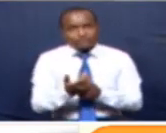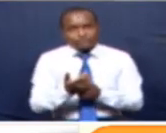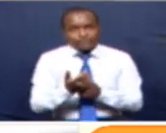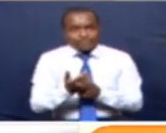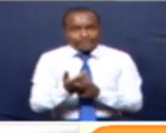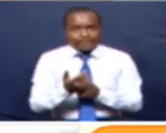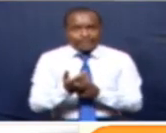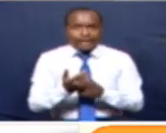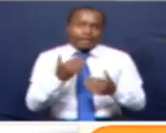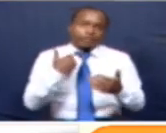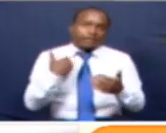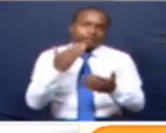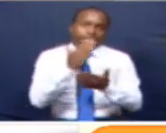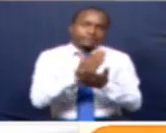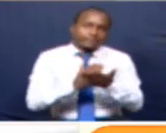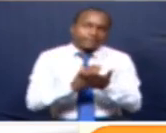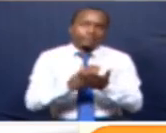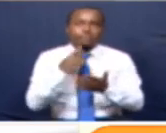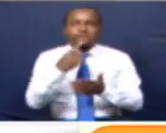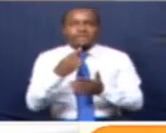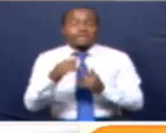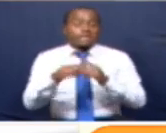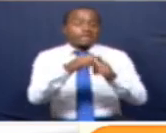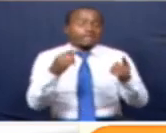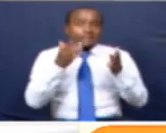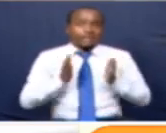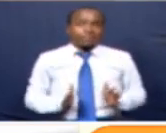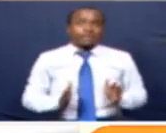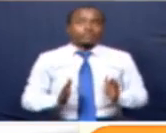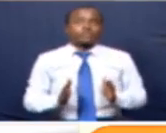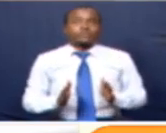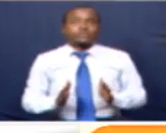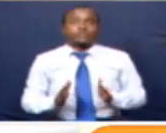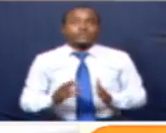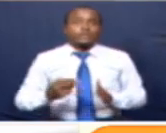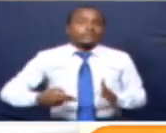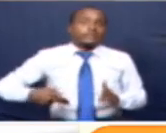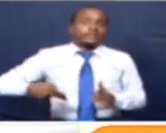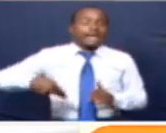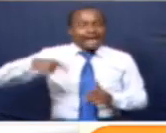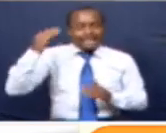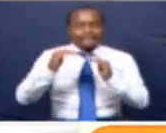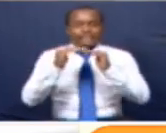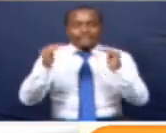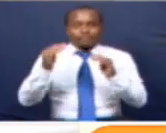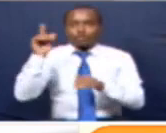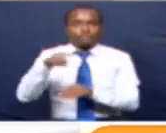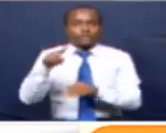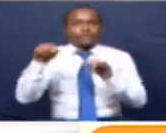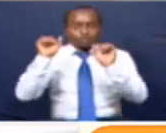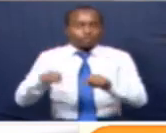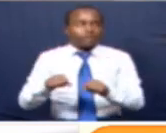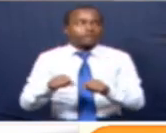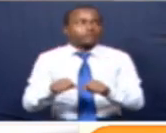course, who argue that taking life is probably the highest level of indignity you can give to a human